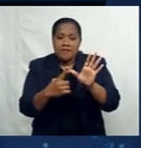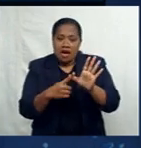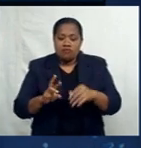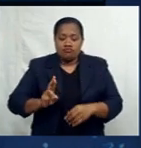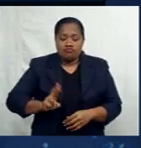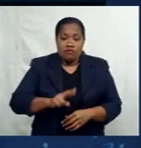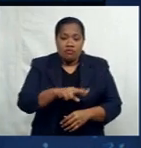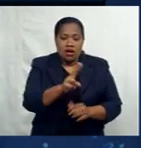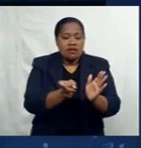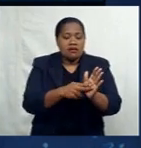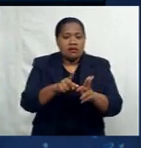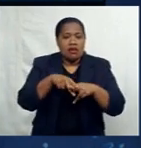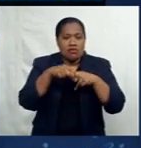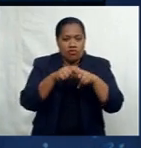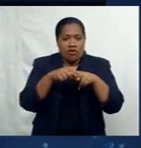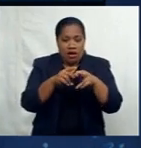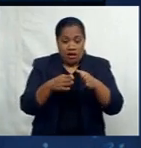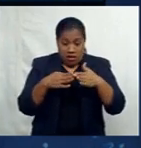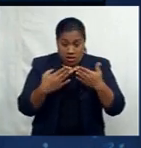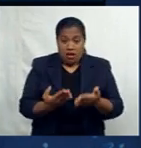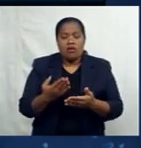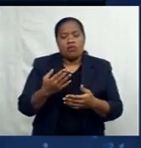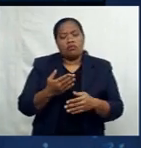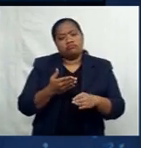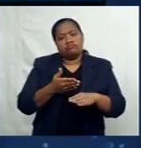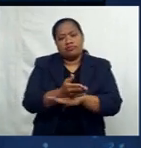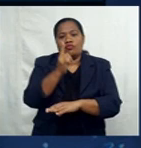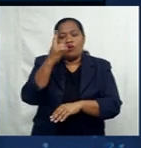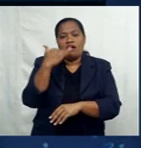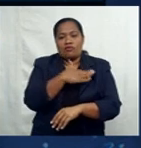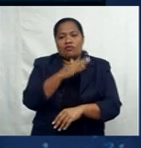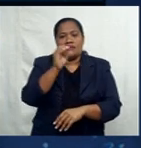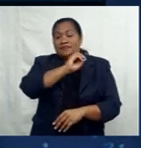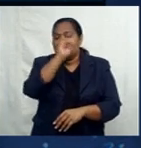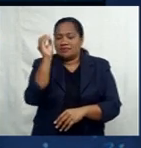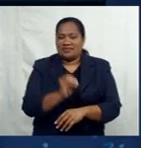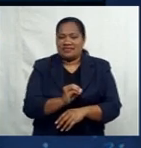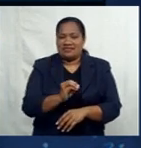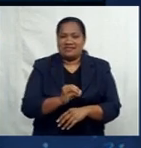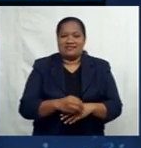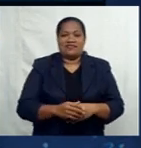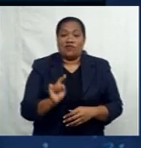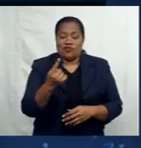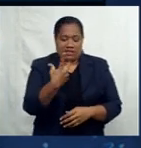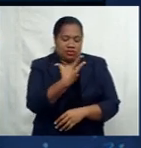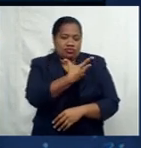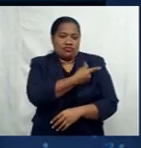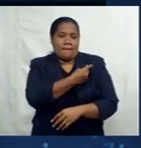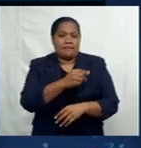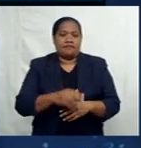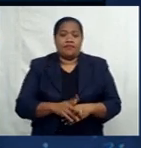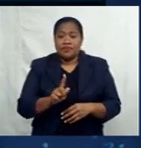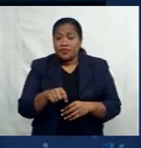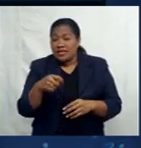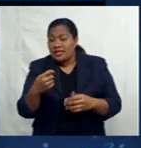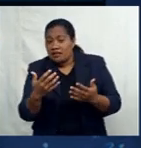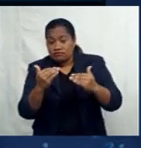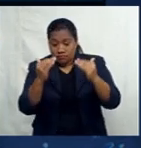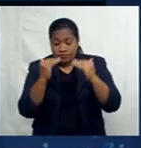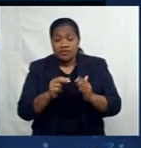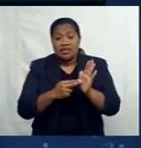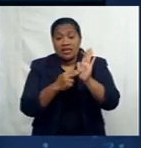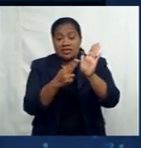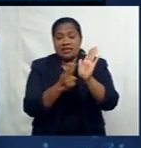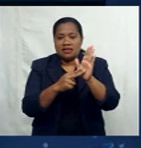Nanonga, which have now crossed the 100% mark for the first jab. Next are Nandi and Naitasiri.